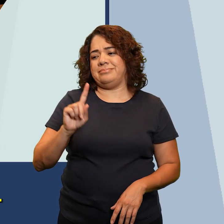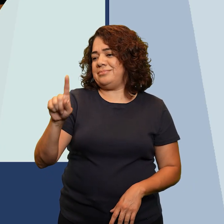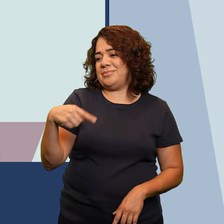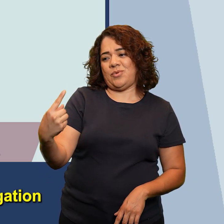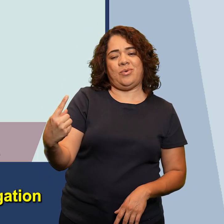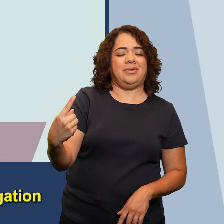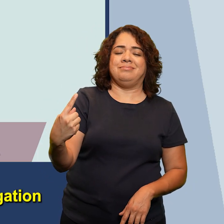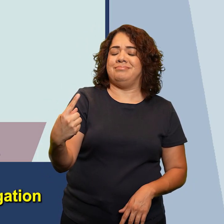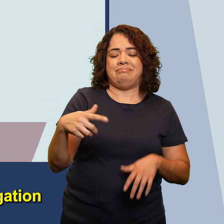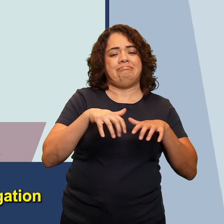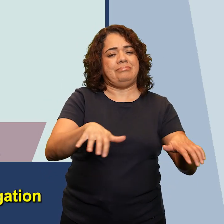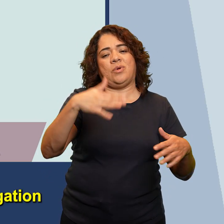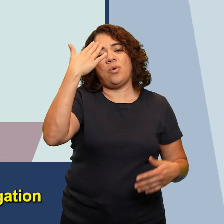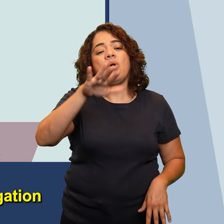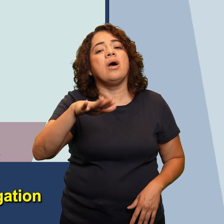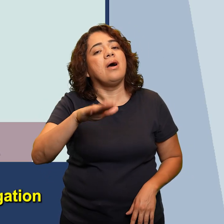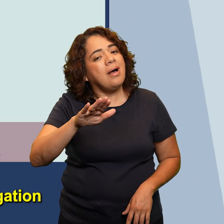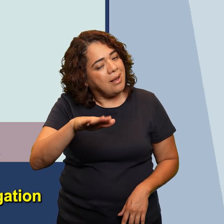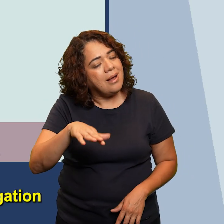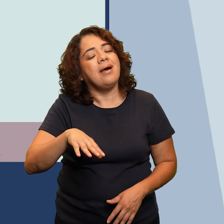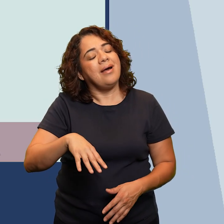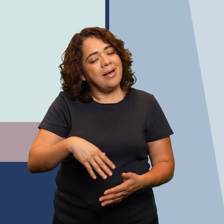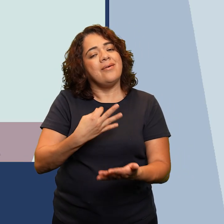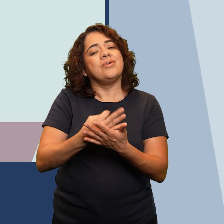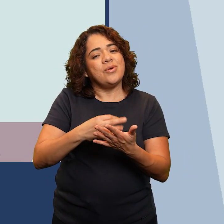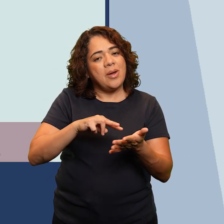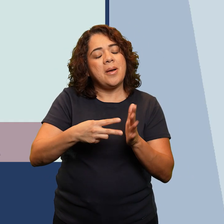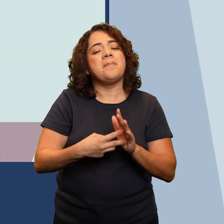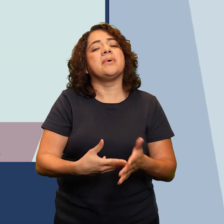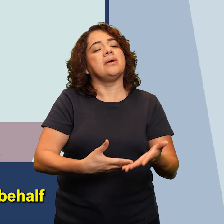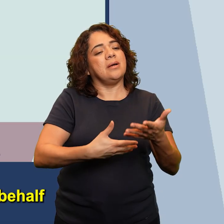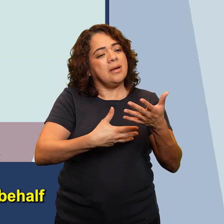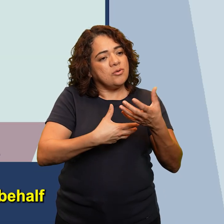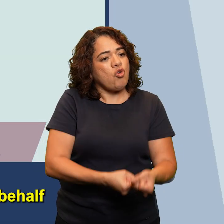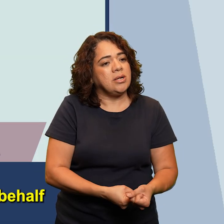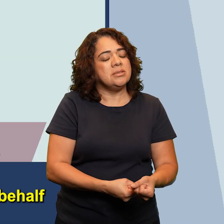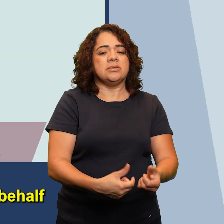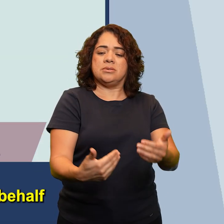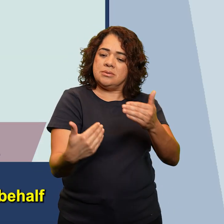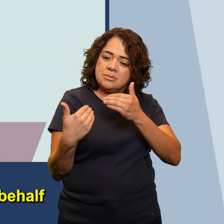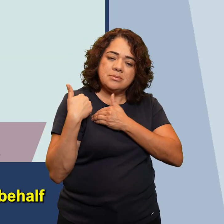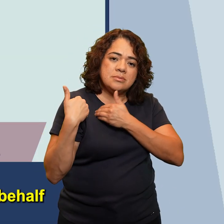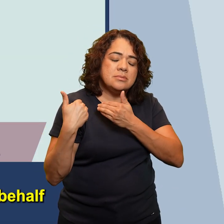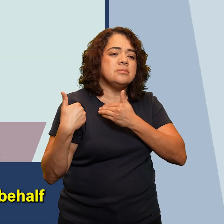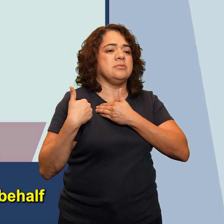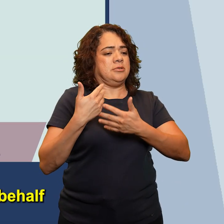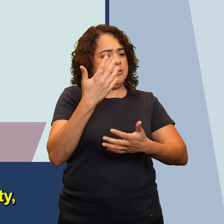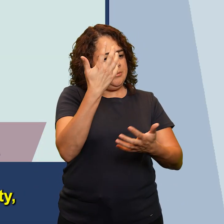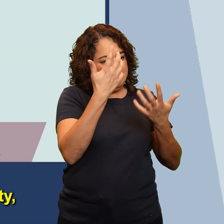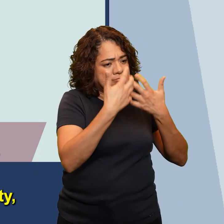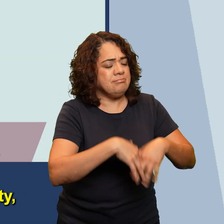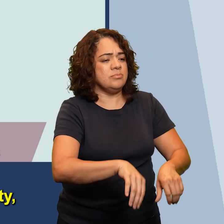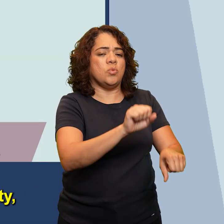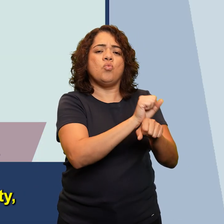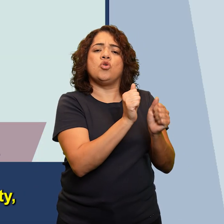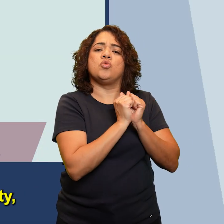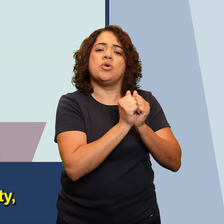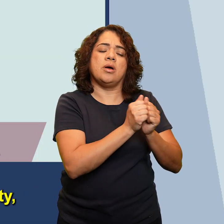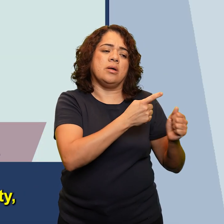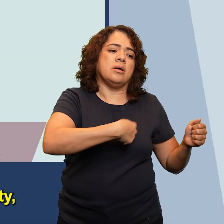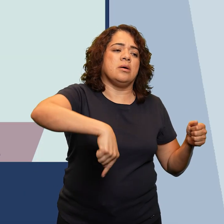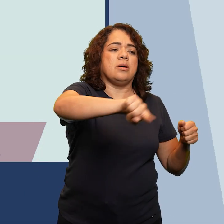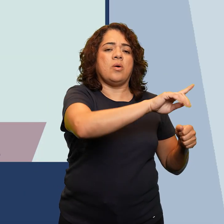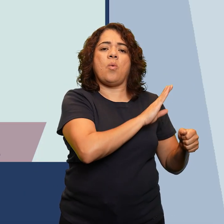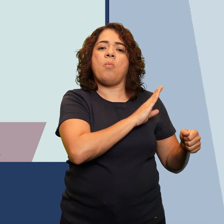does, son. It means that you have an obligation to maintain trust and take all of your actions on behalf and for the good of